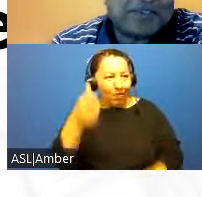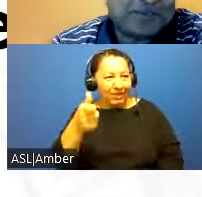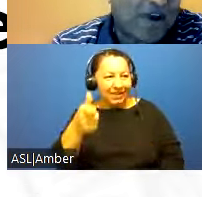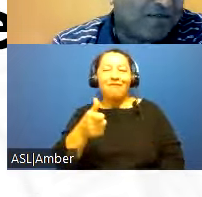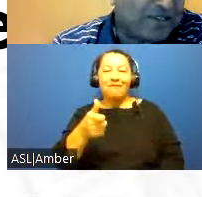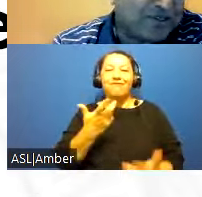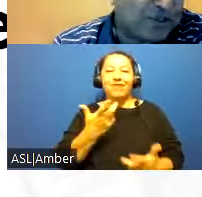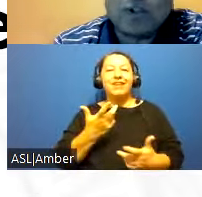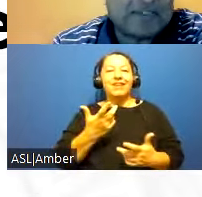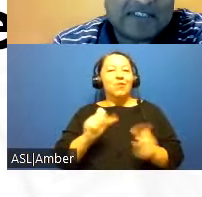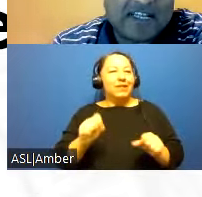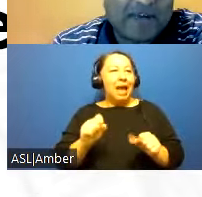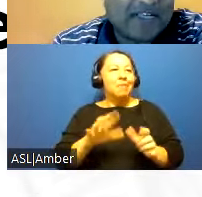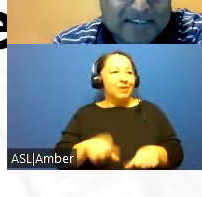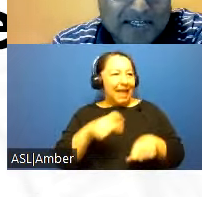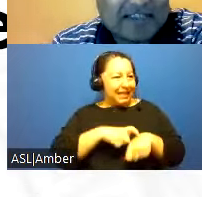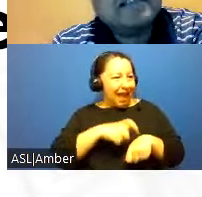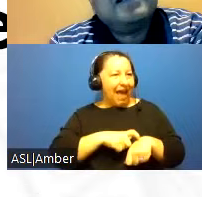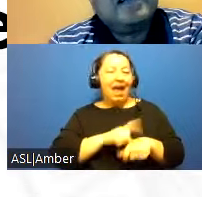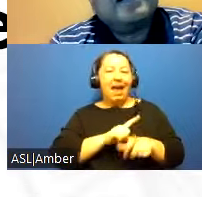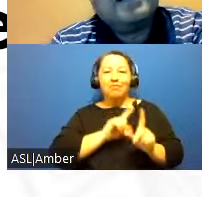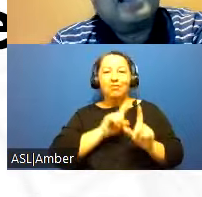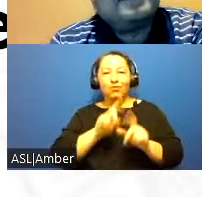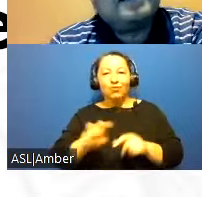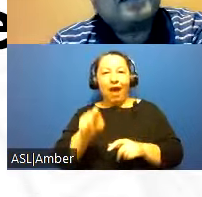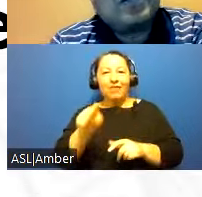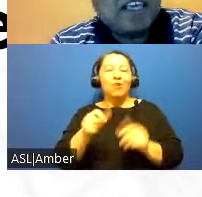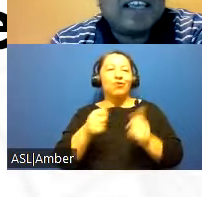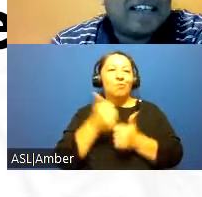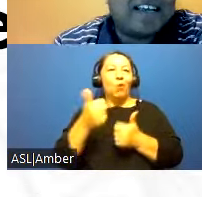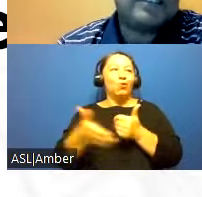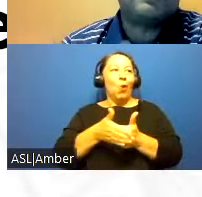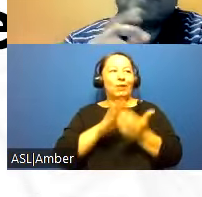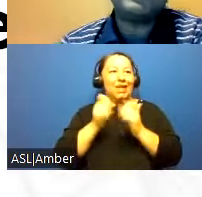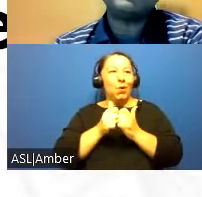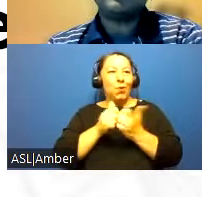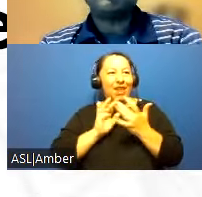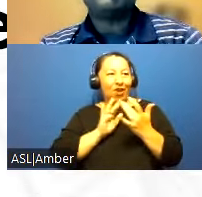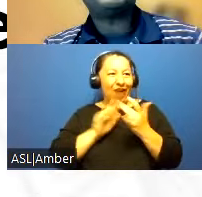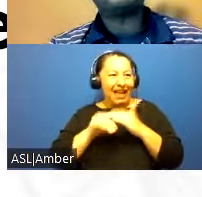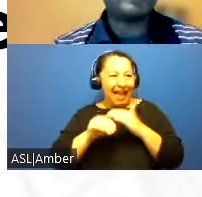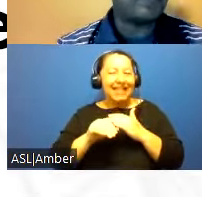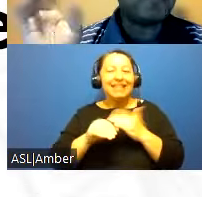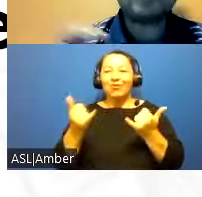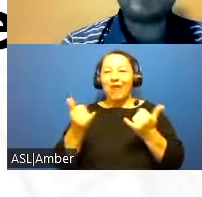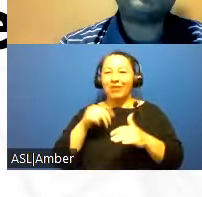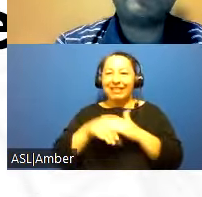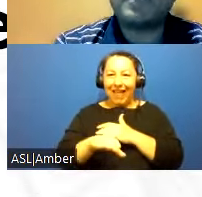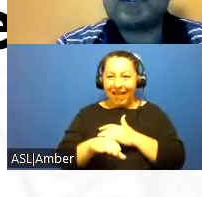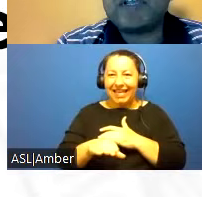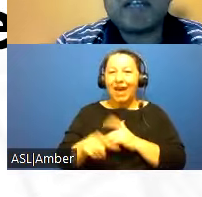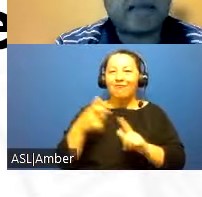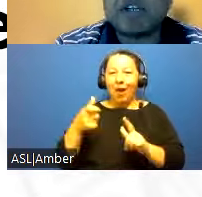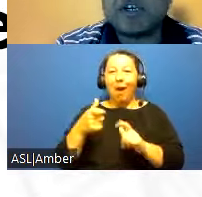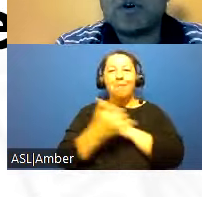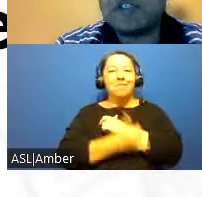the time to travel to the closest city where there's internet and is logging in from Belize. So Heather, I'm going to stop sharing